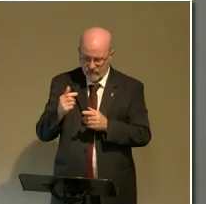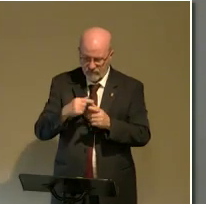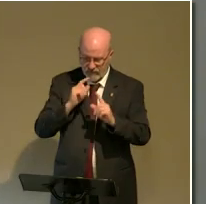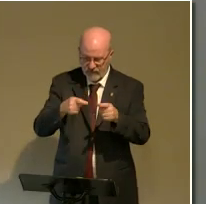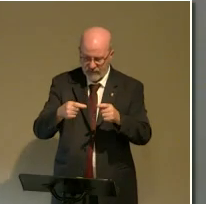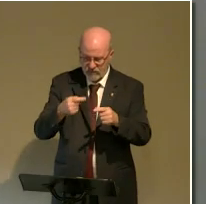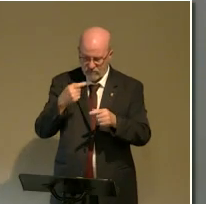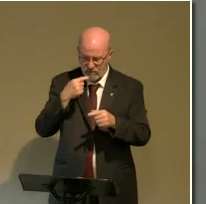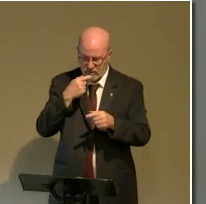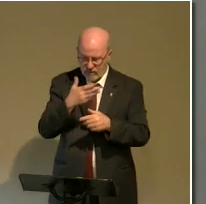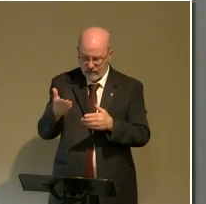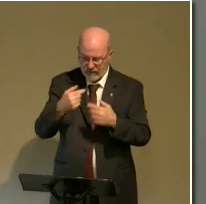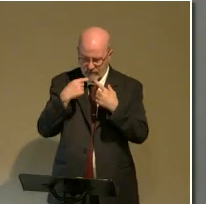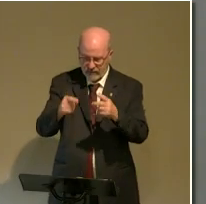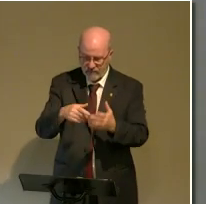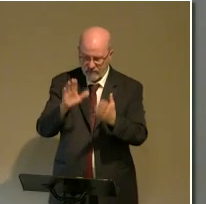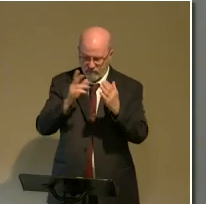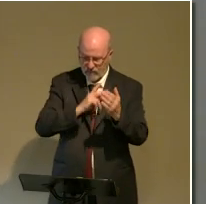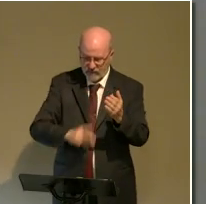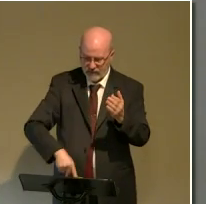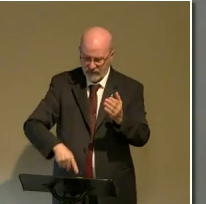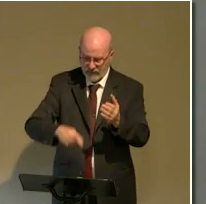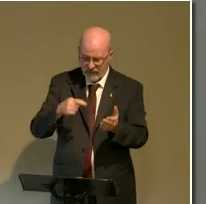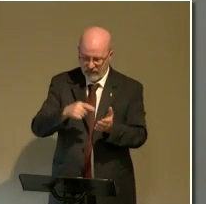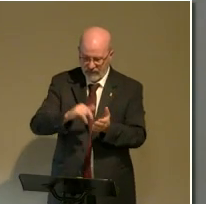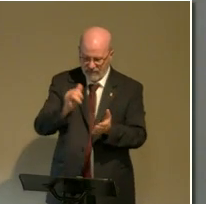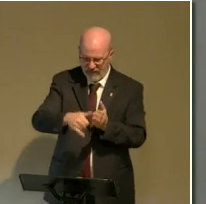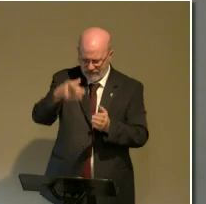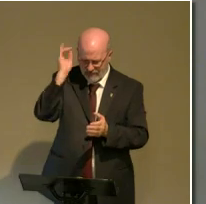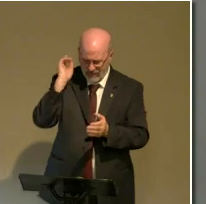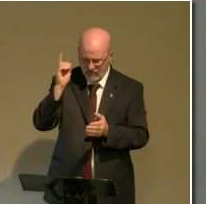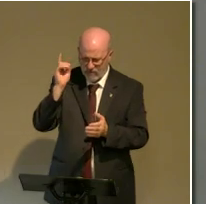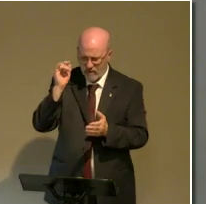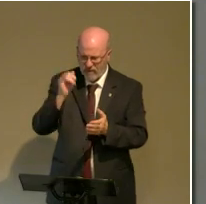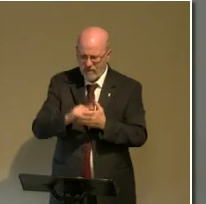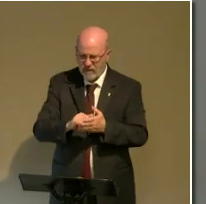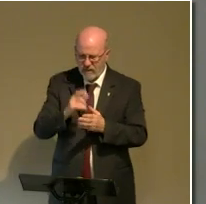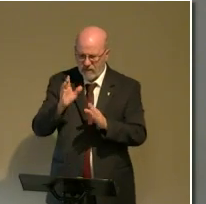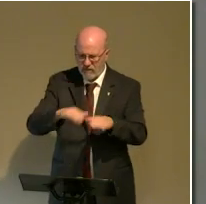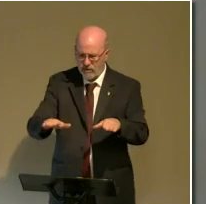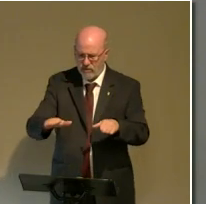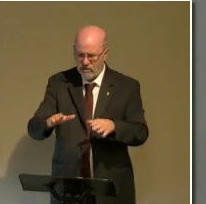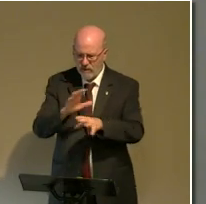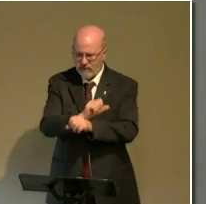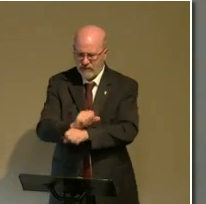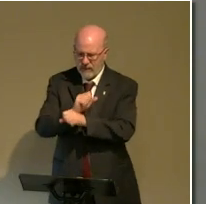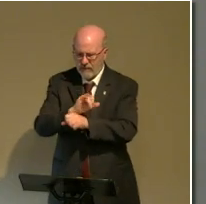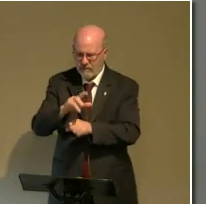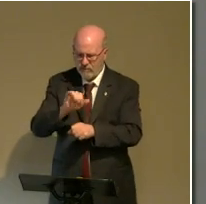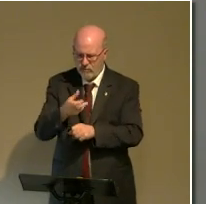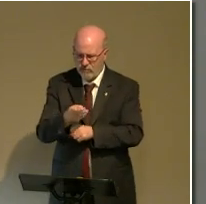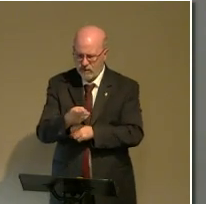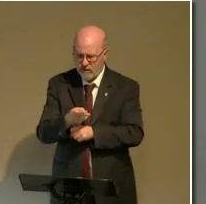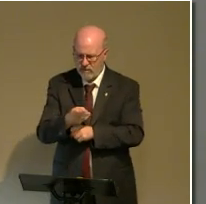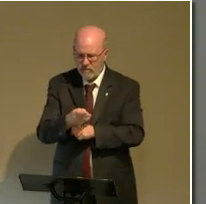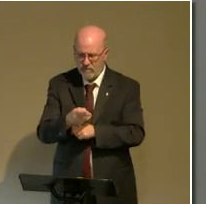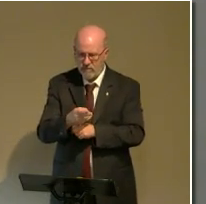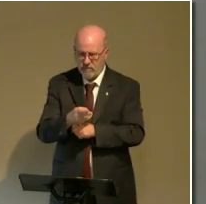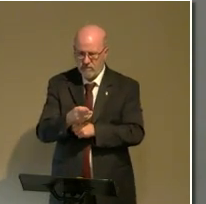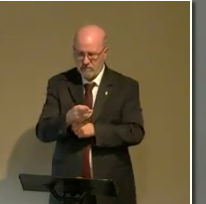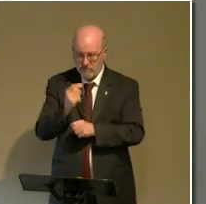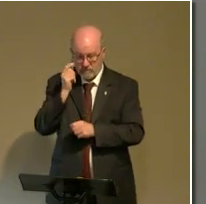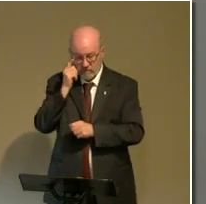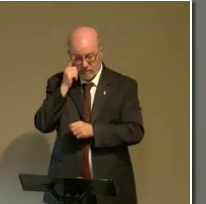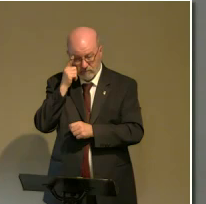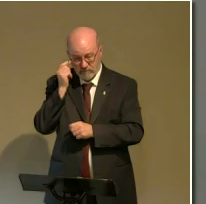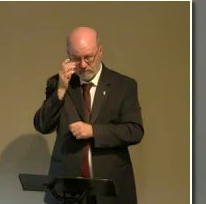Then answered they and said before the king that Daniel, which is of the children of the captivity, funny that they should mention that,